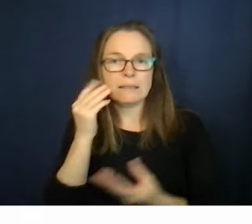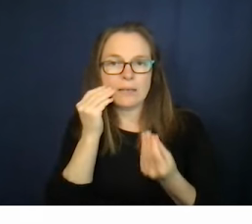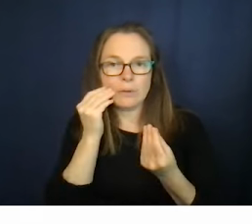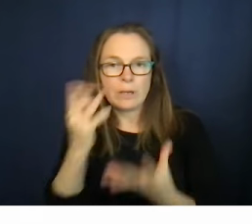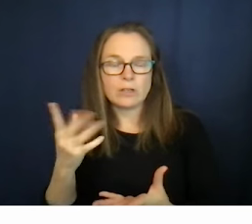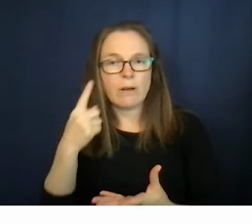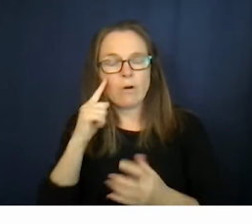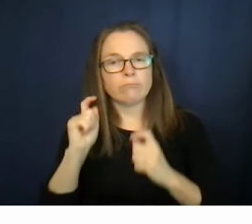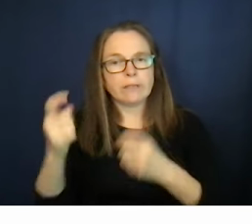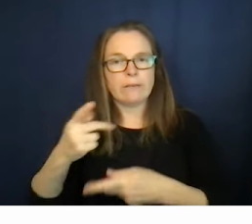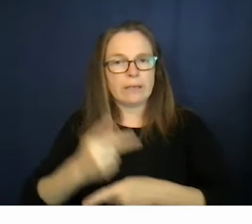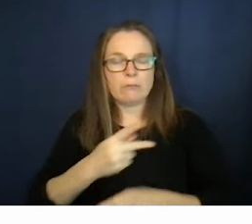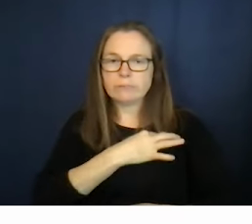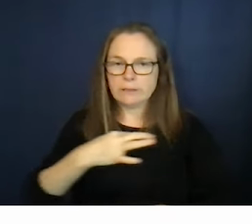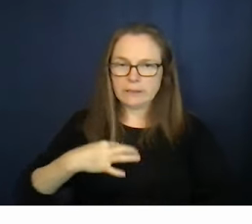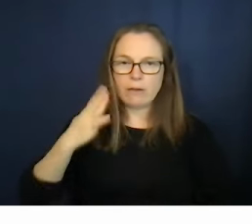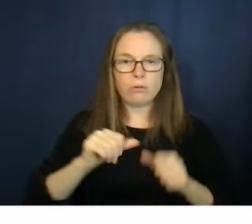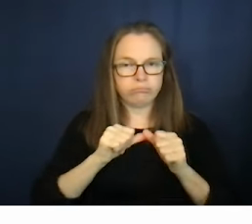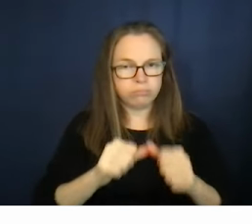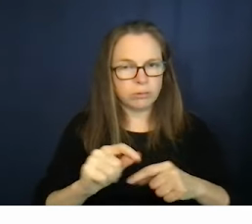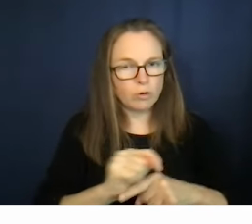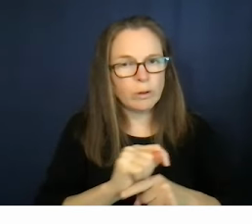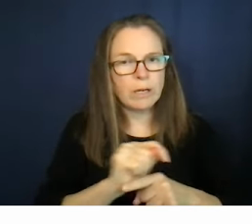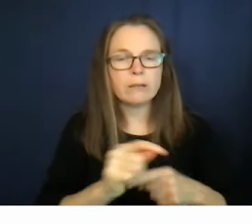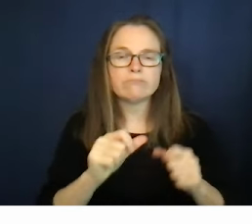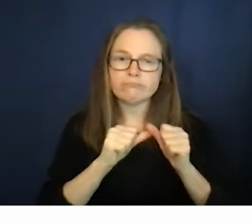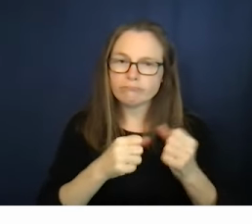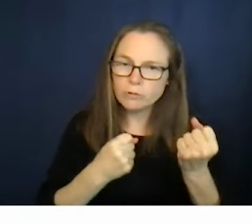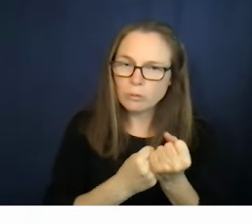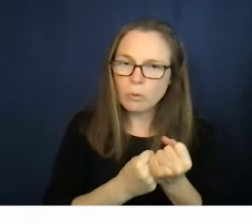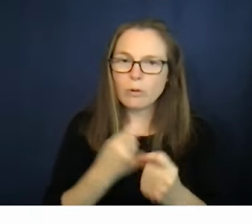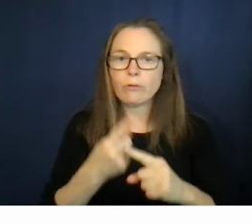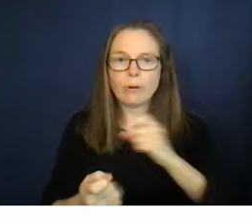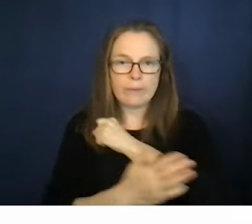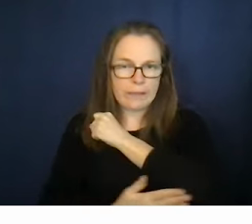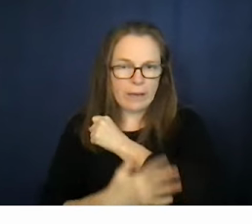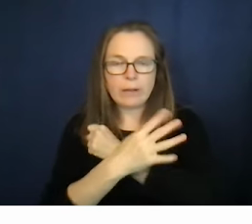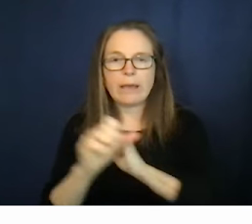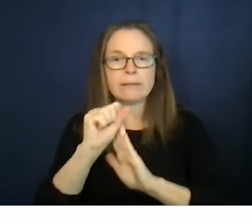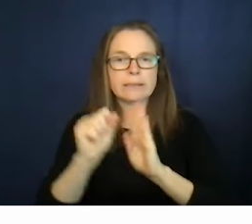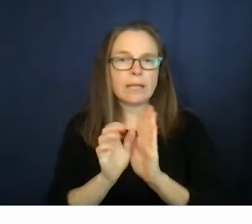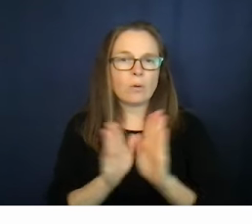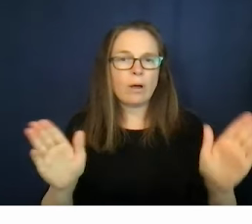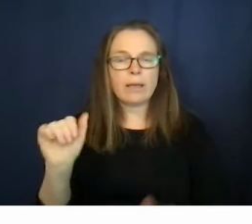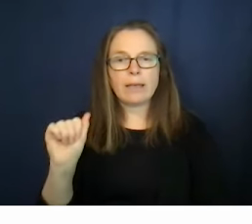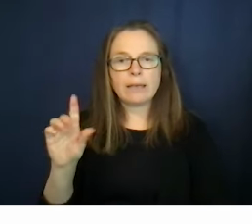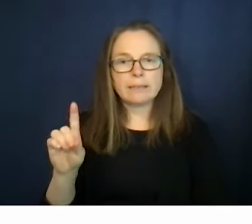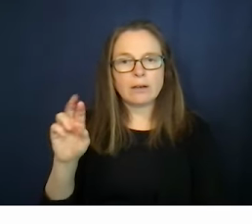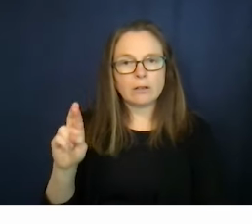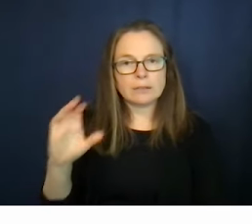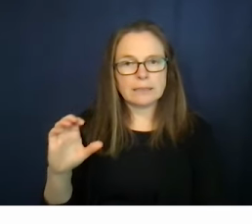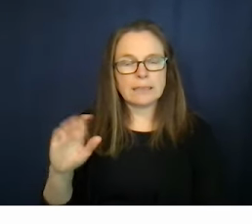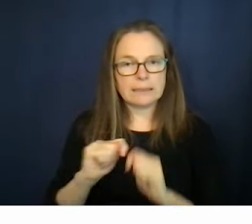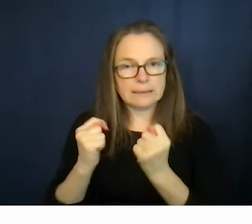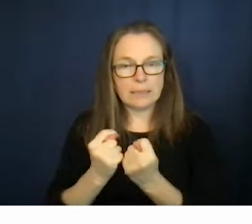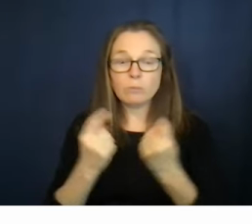receive ongoing training and ongoing support from Multnomah County and the statewide ADRC team. Currently,